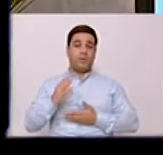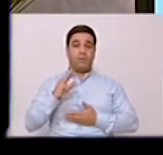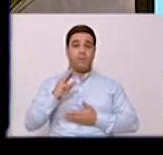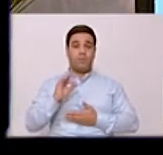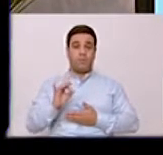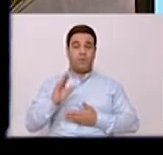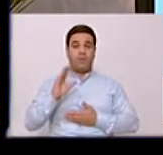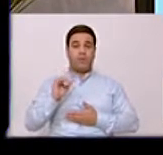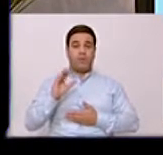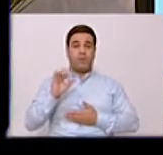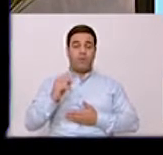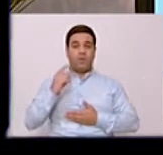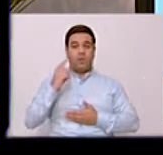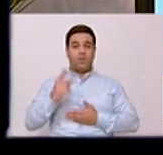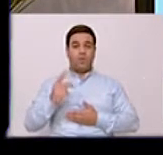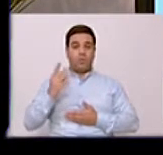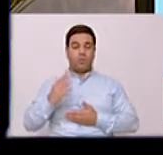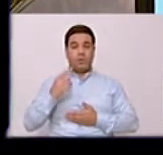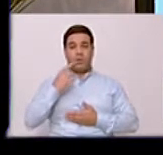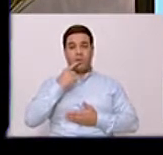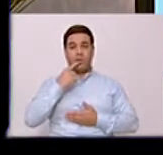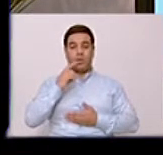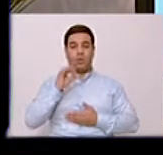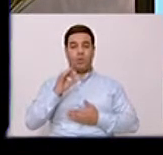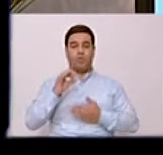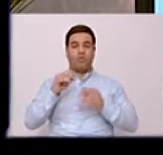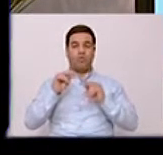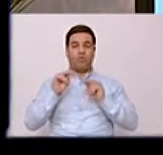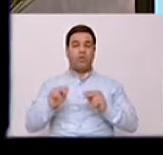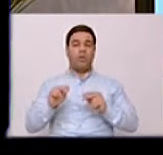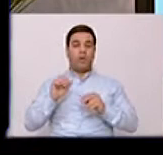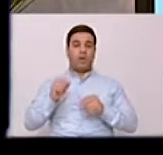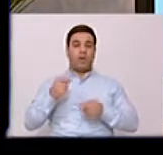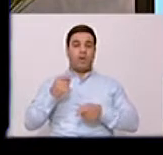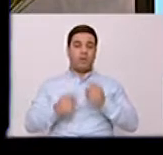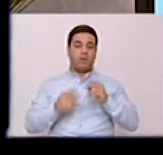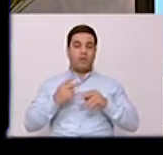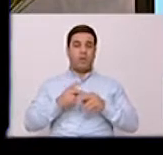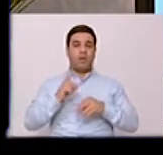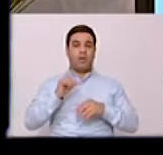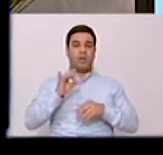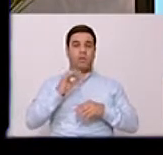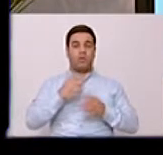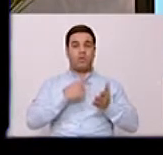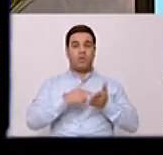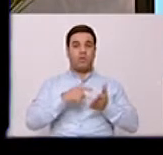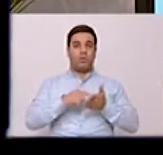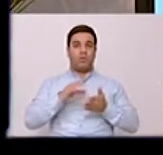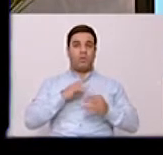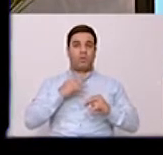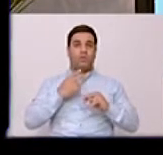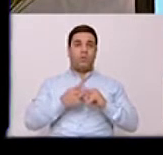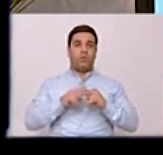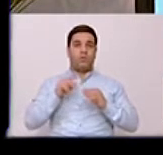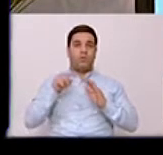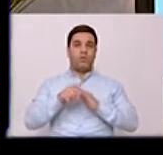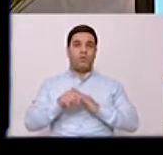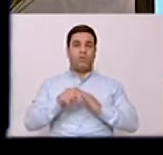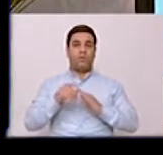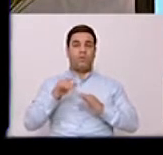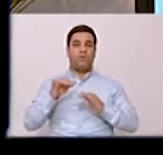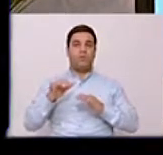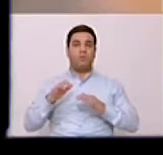Mirvafo 200lamachi, tilida xonga sodiq-u, aslida esa Hakimbeyga sotilgan xoin sifatida